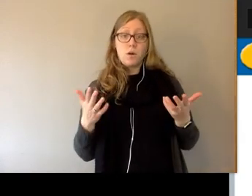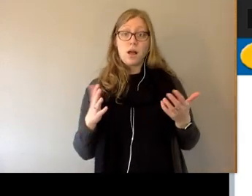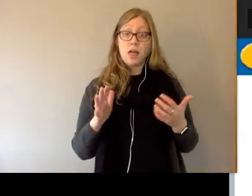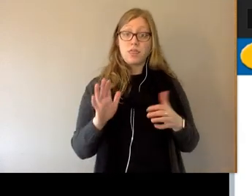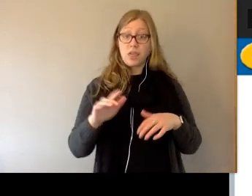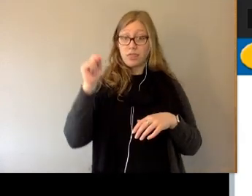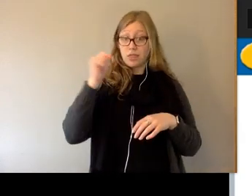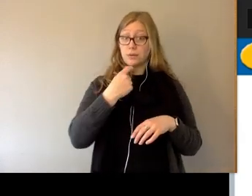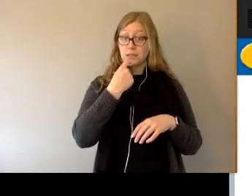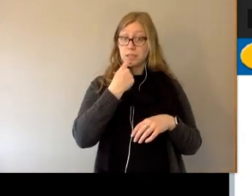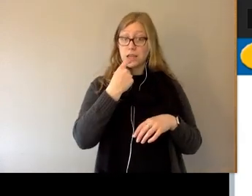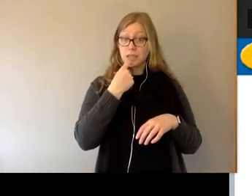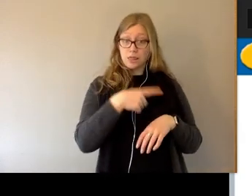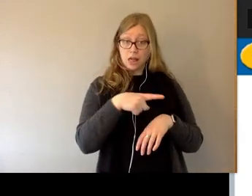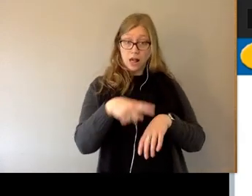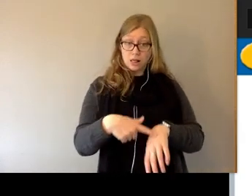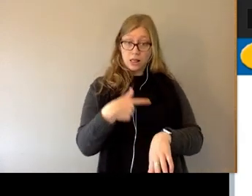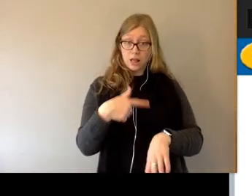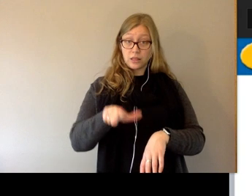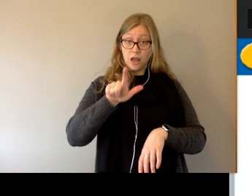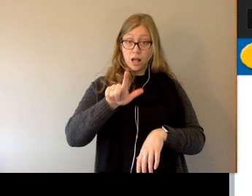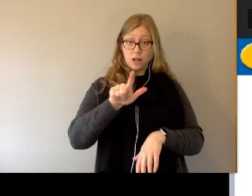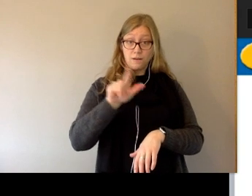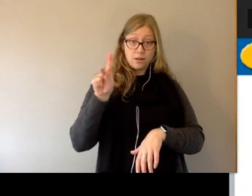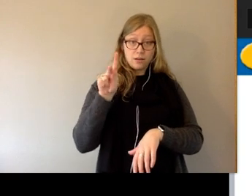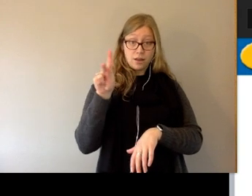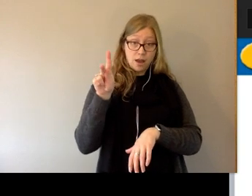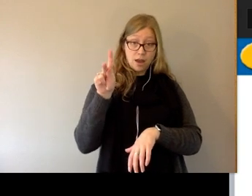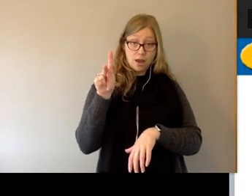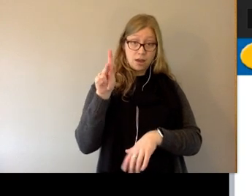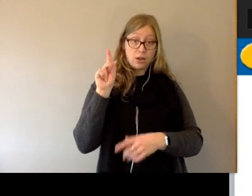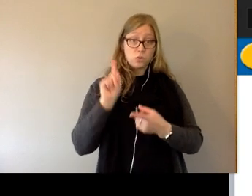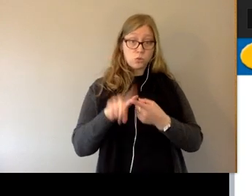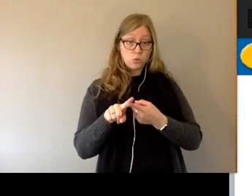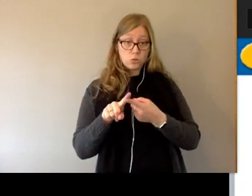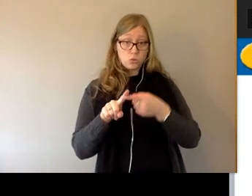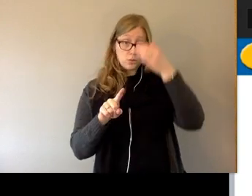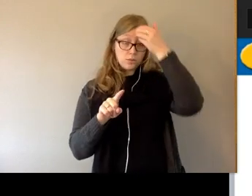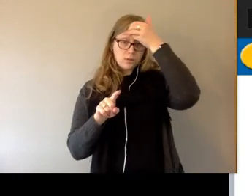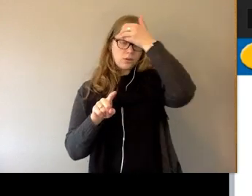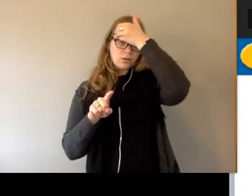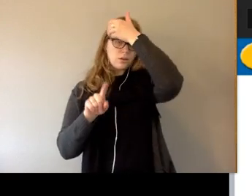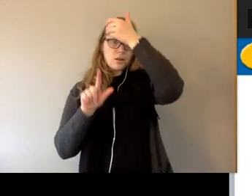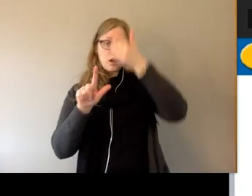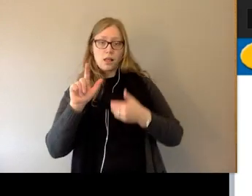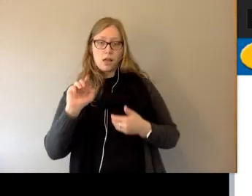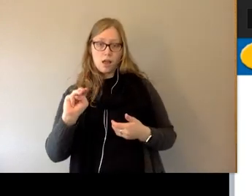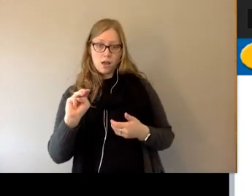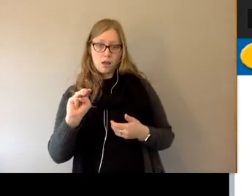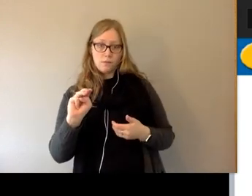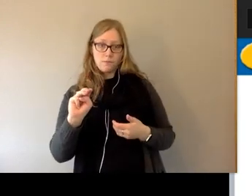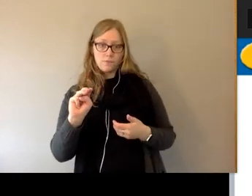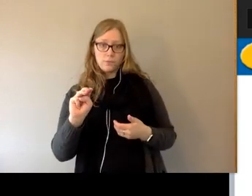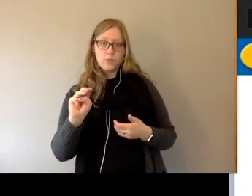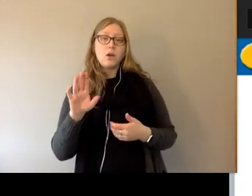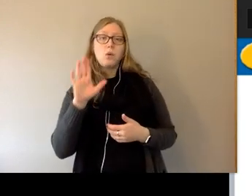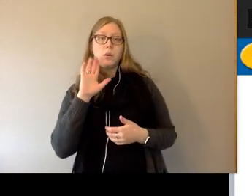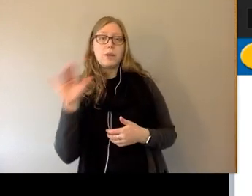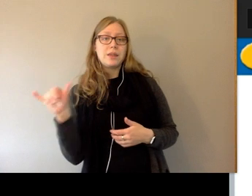says is that this length LK to LM is going to be the same ratio as